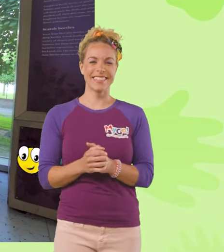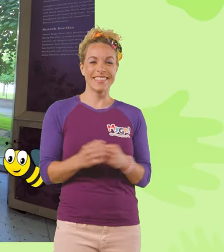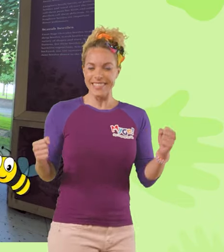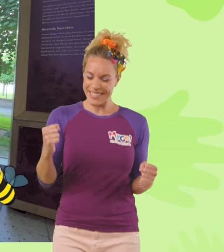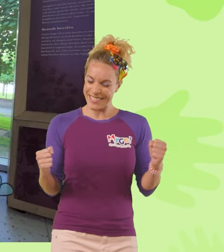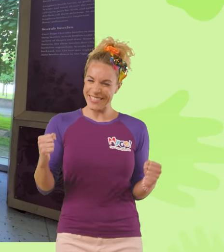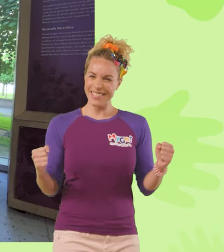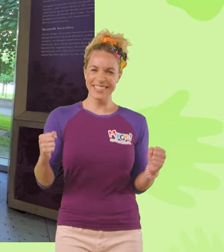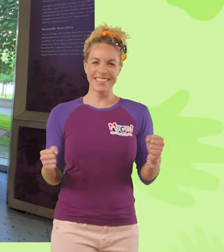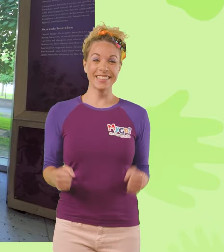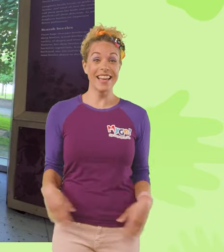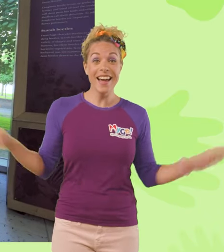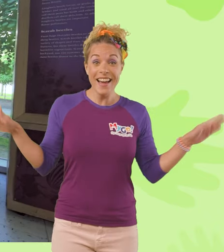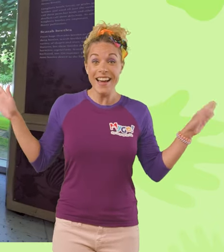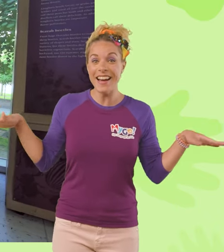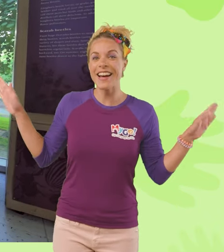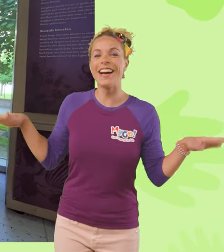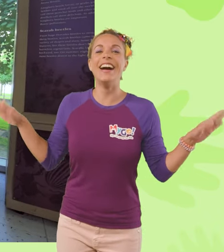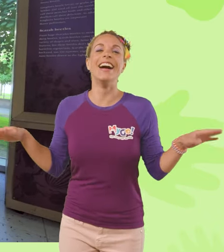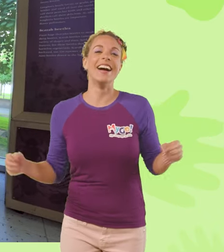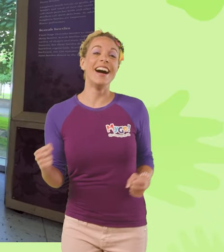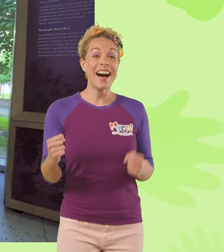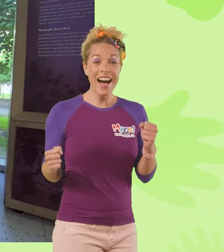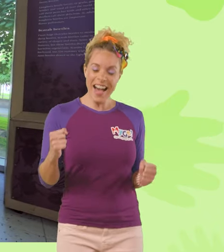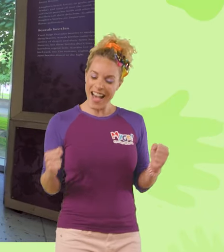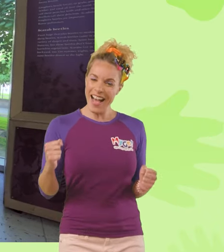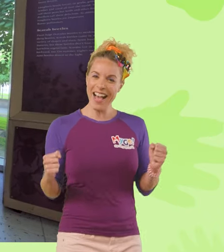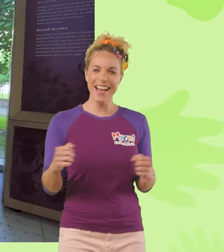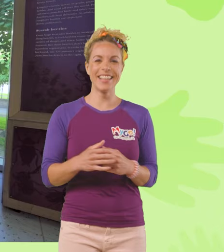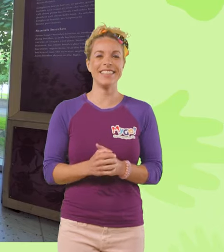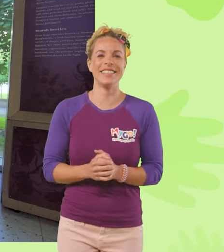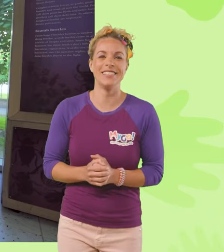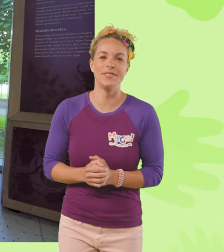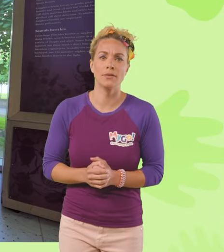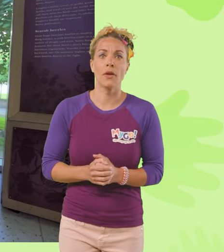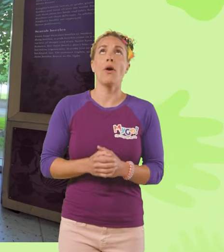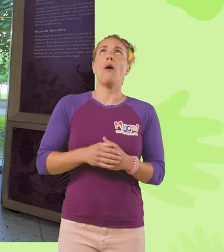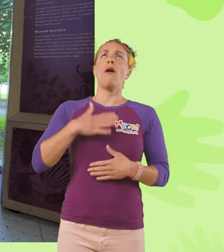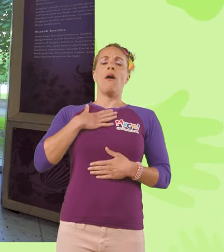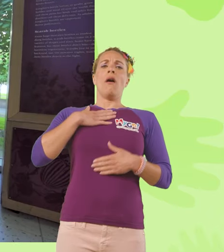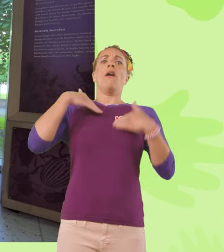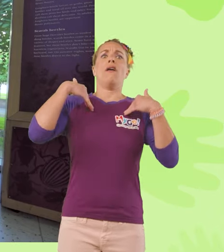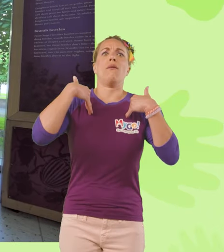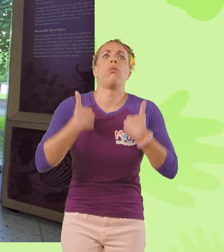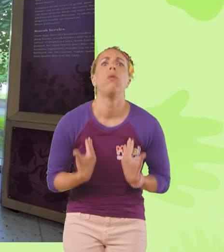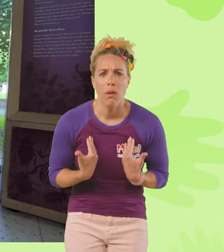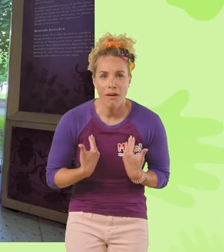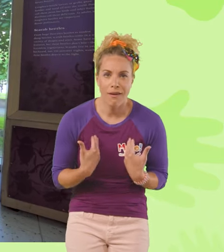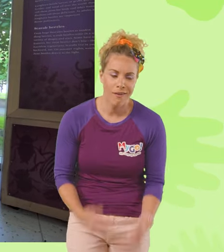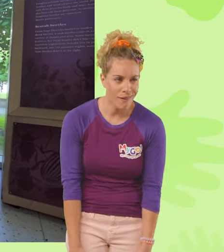Wiggle, wiggle, wiggle. Flap your wings. Wiggle, wiggle, wiggle. I'm tired.